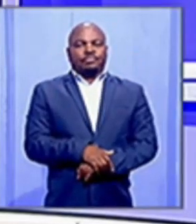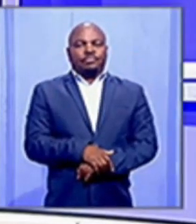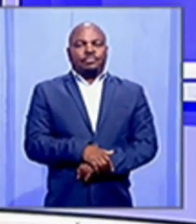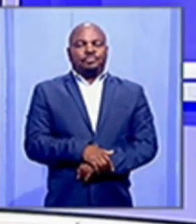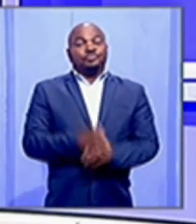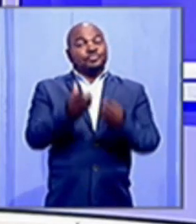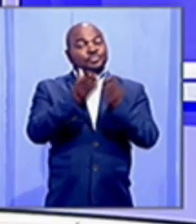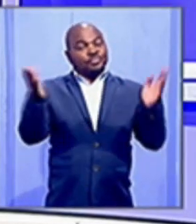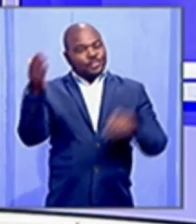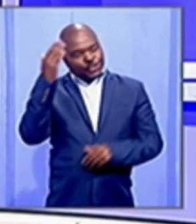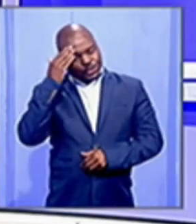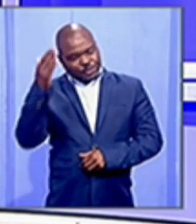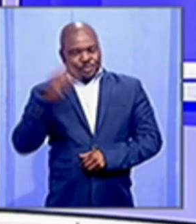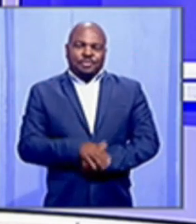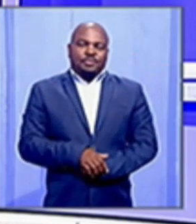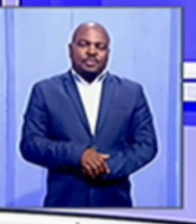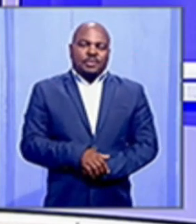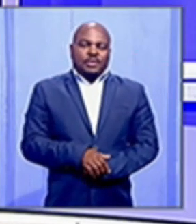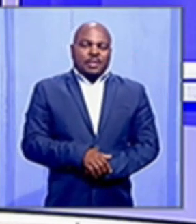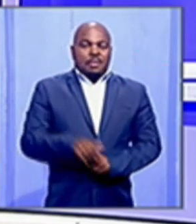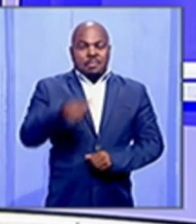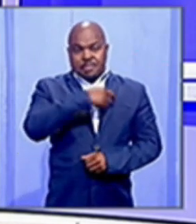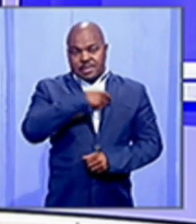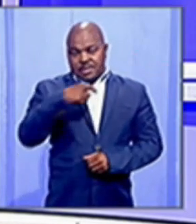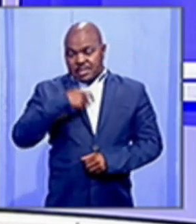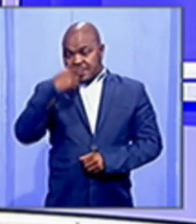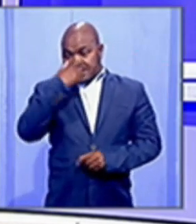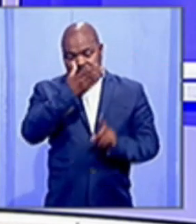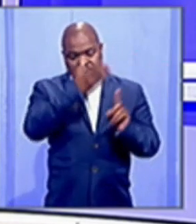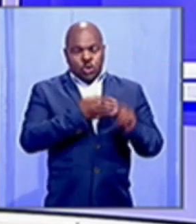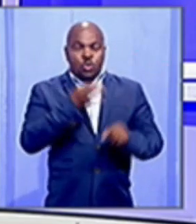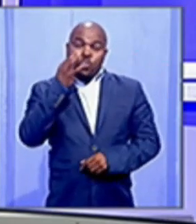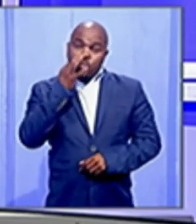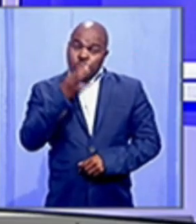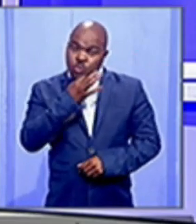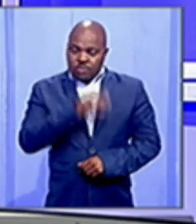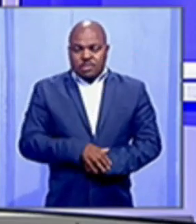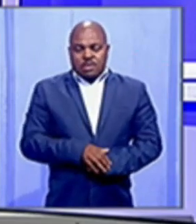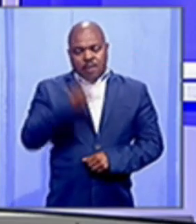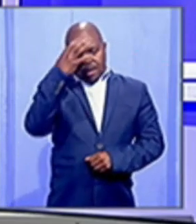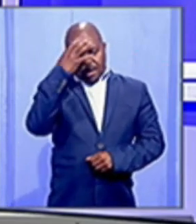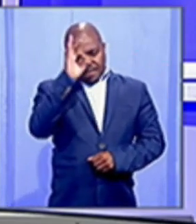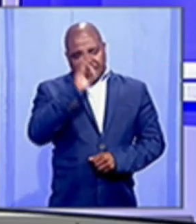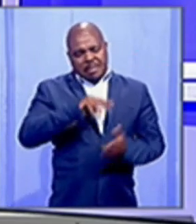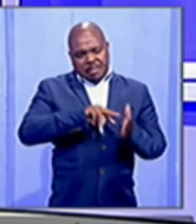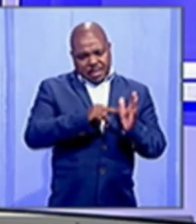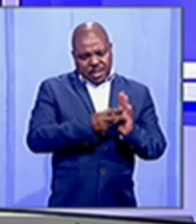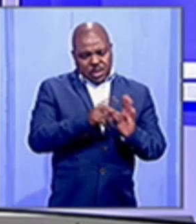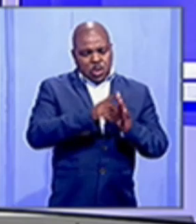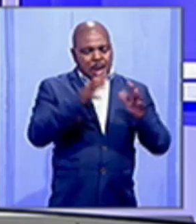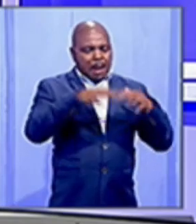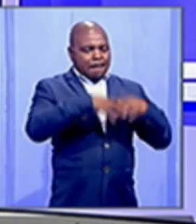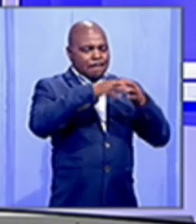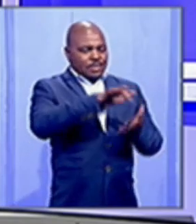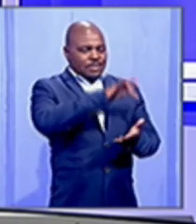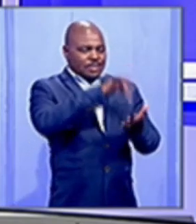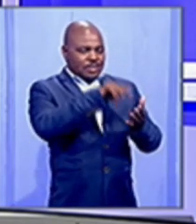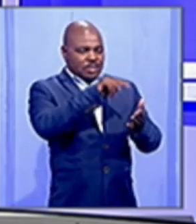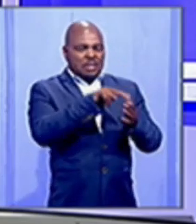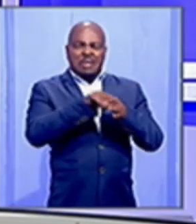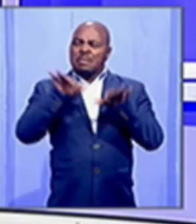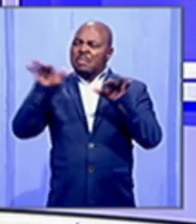Dumela mogaetso. Mopresidente Cyril Ramaphosa a re puso e loga maano a go aga serapa sa bagaka go